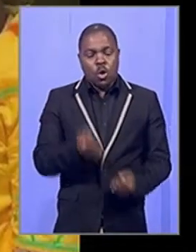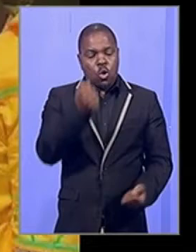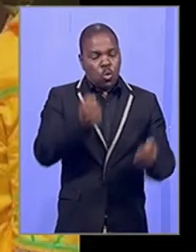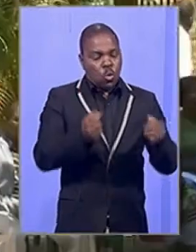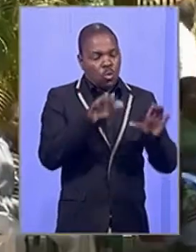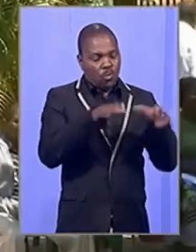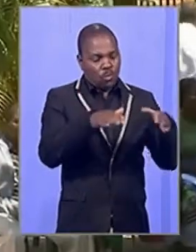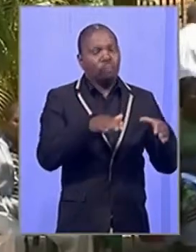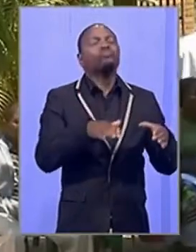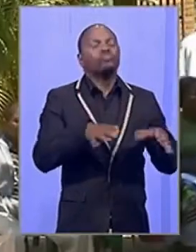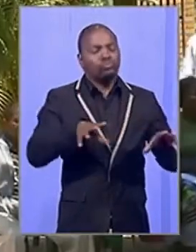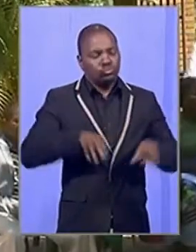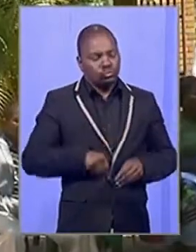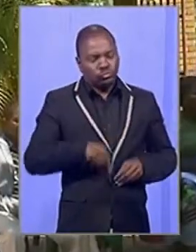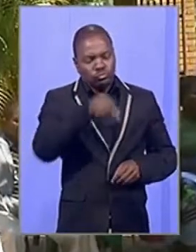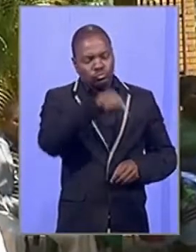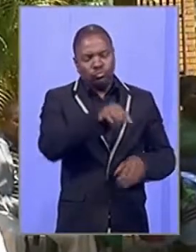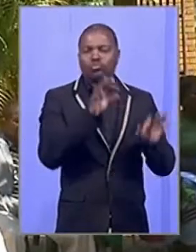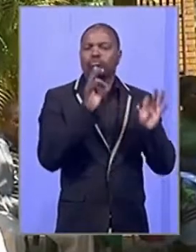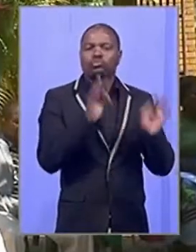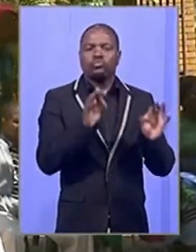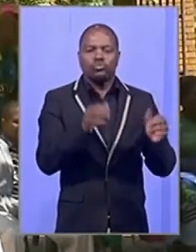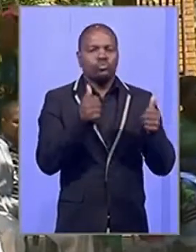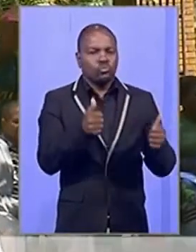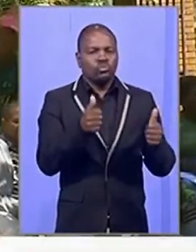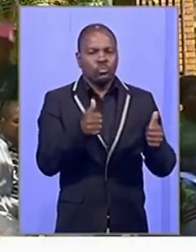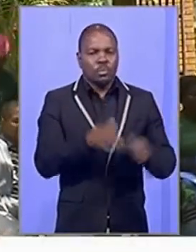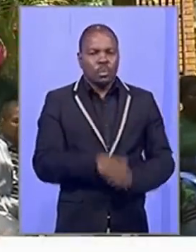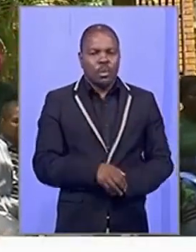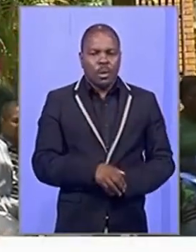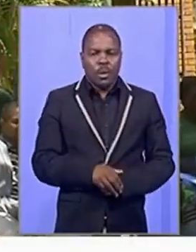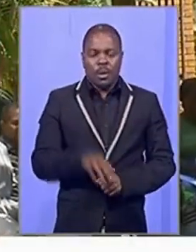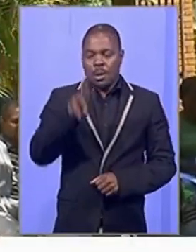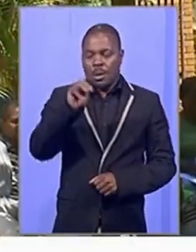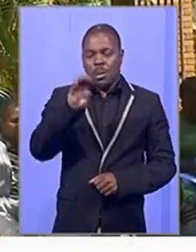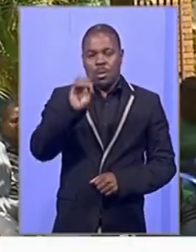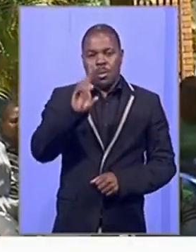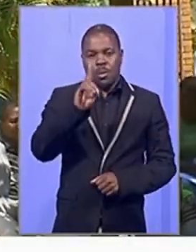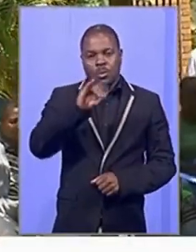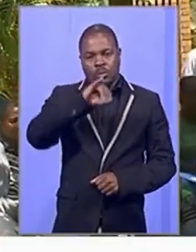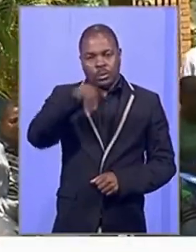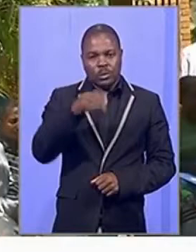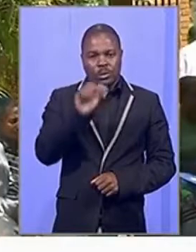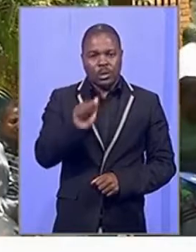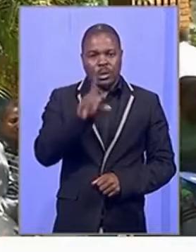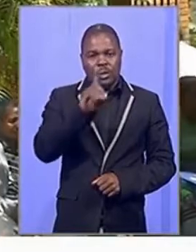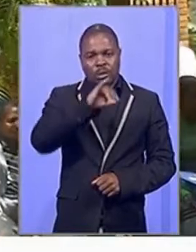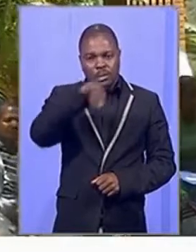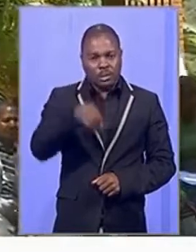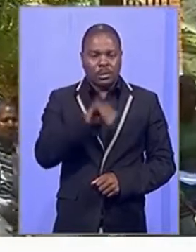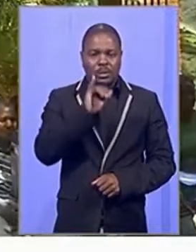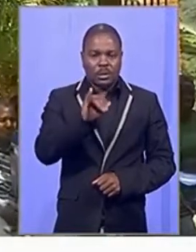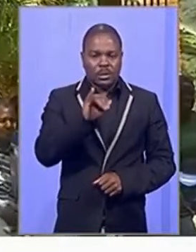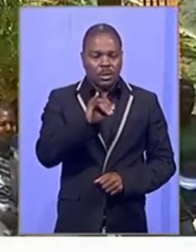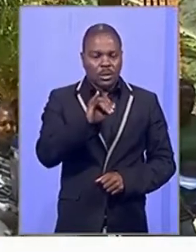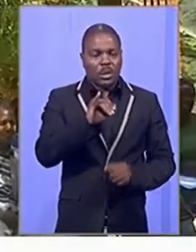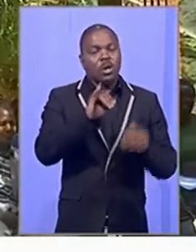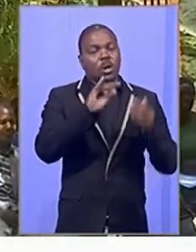kgorotsheko. Bosi bja Mojatši bo thakade o